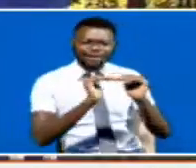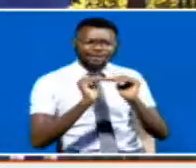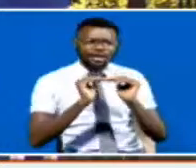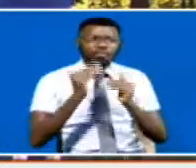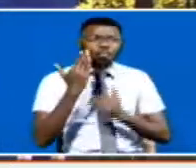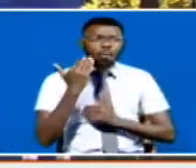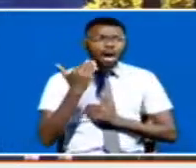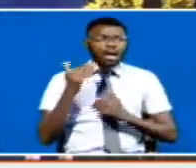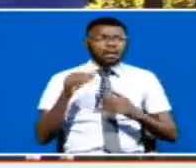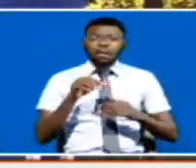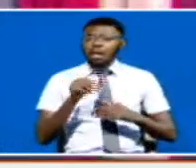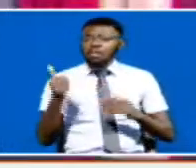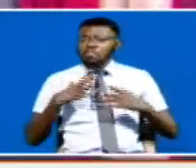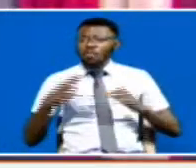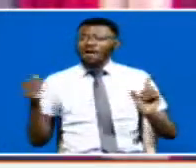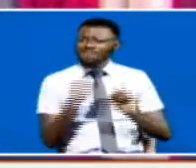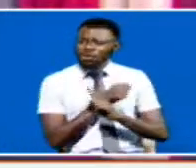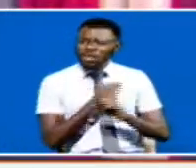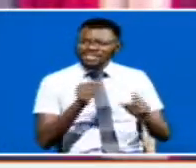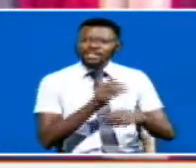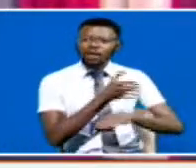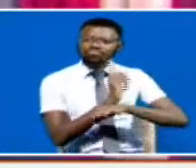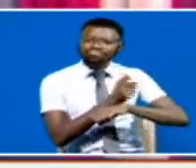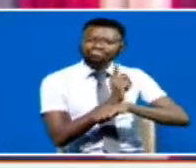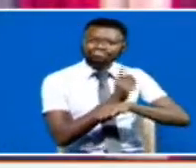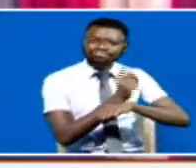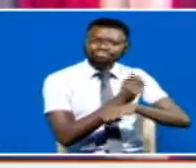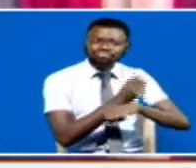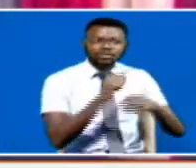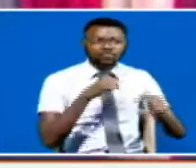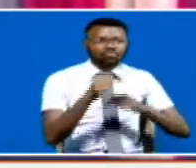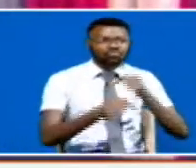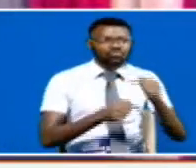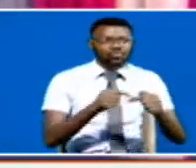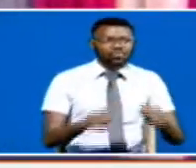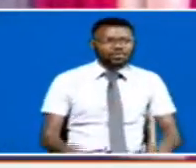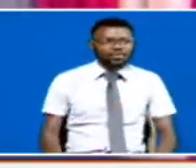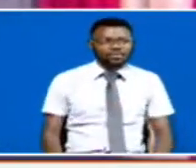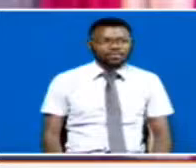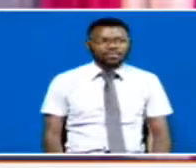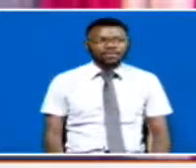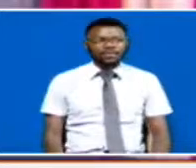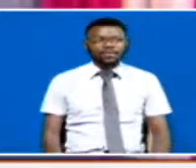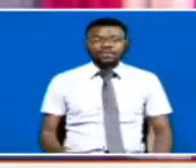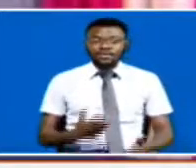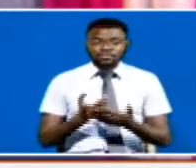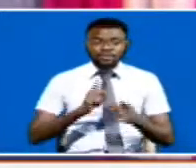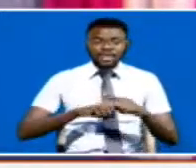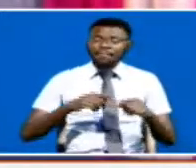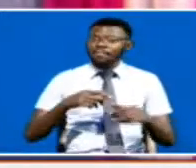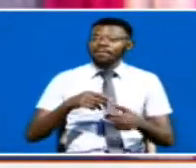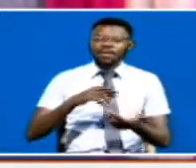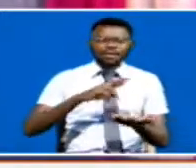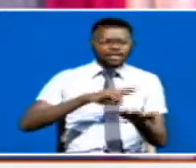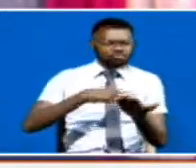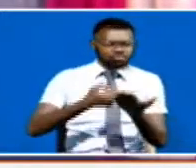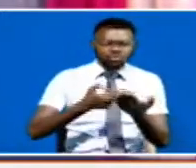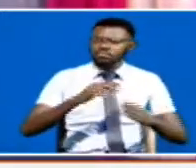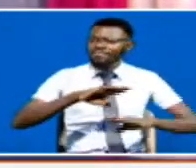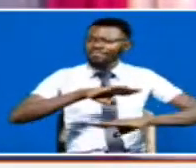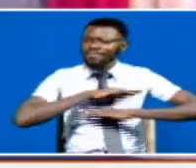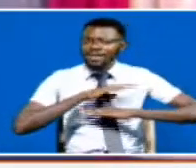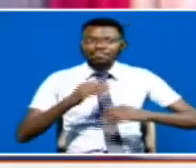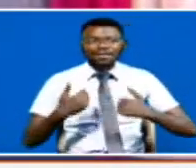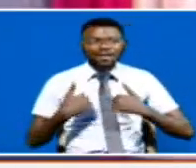from perpetrators of violence. Sometimes we need to perform. We don't have enough resources. Sometimes hata tunakosanga fair we